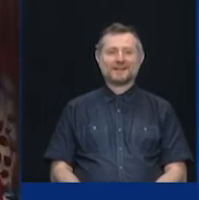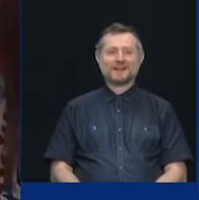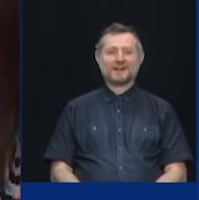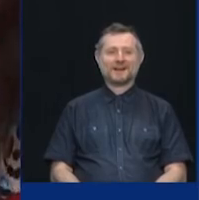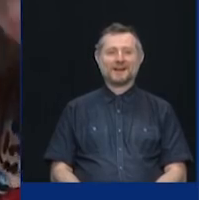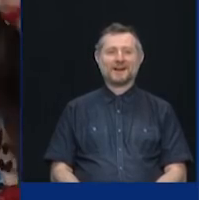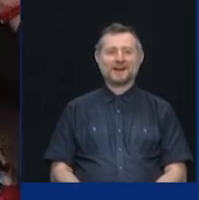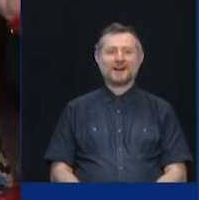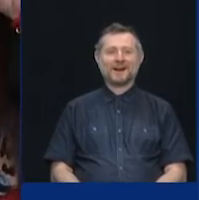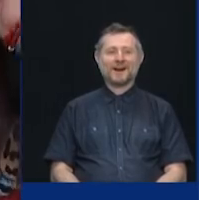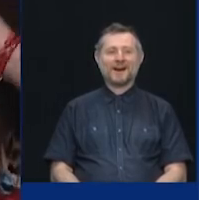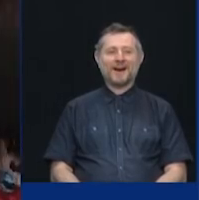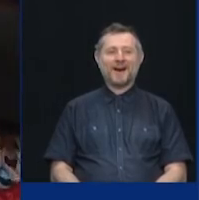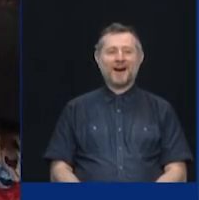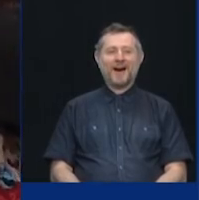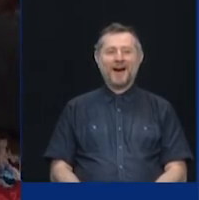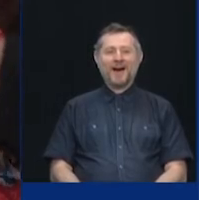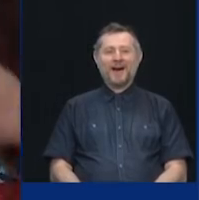get close.